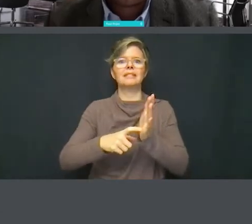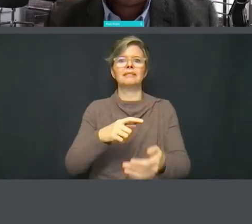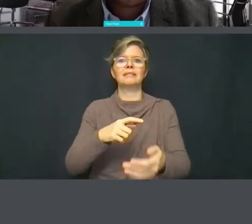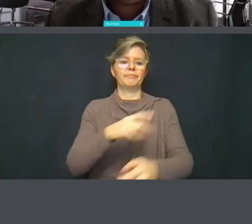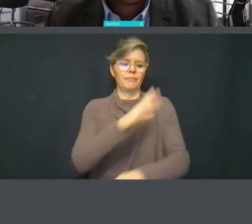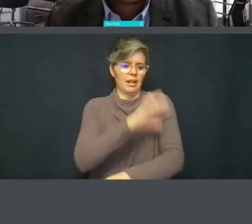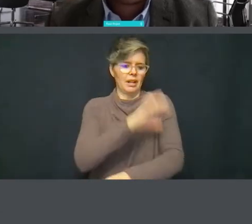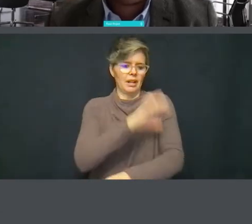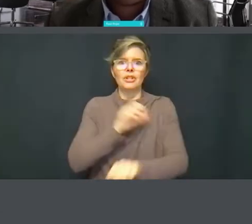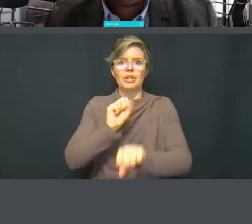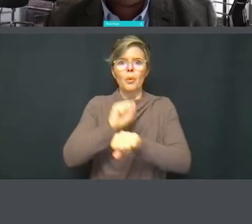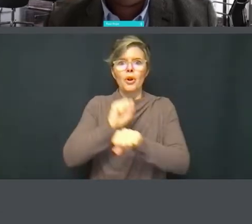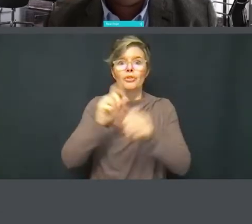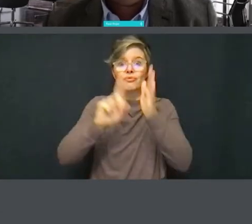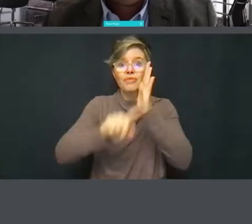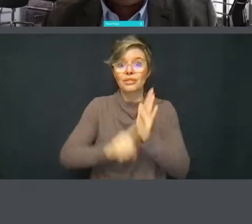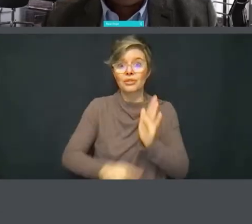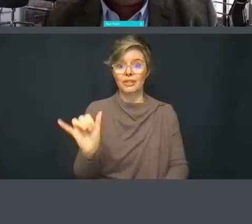clinical researcher in this area.